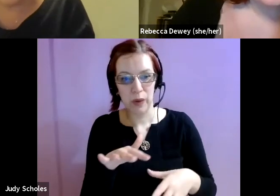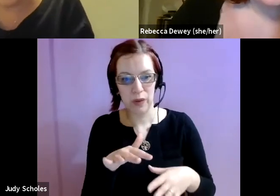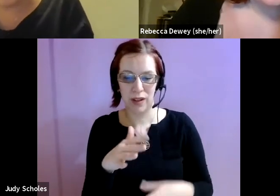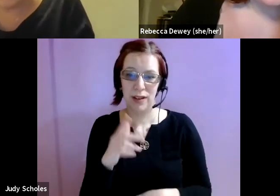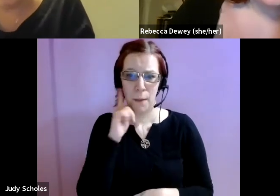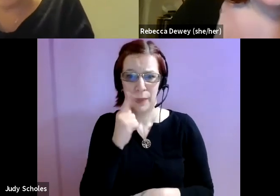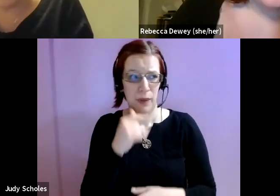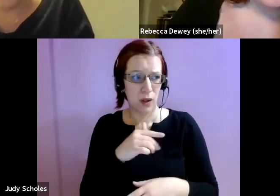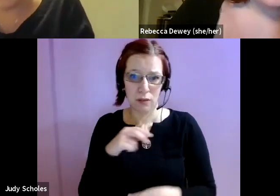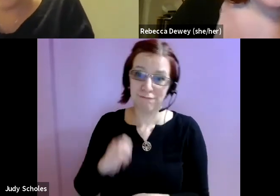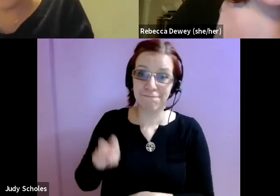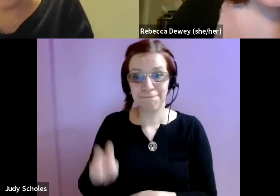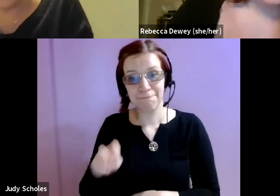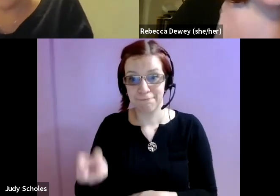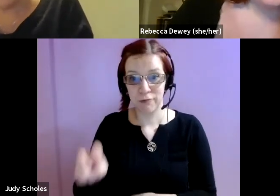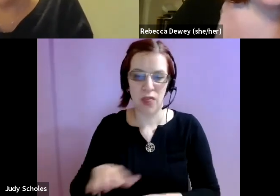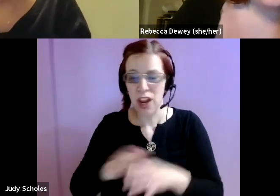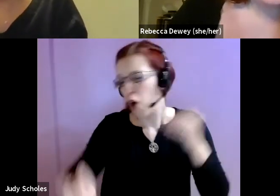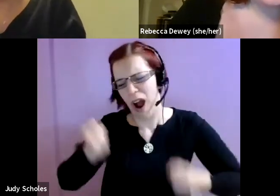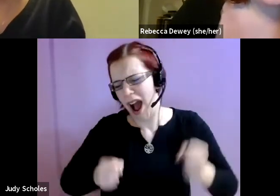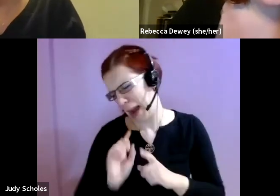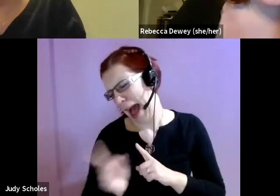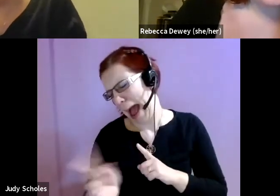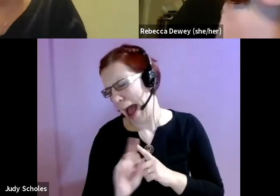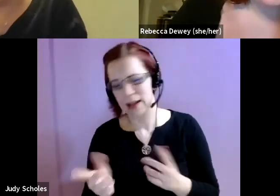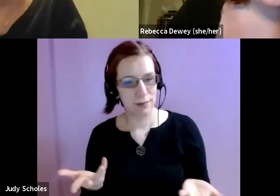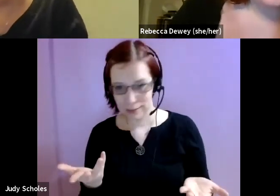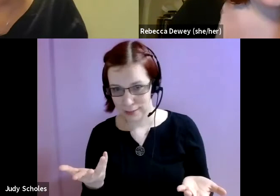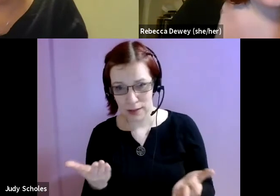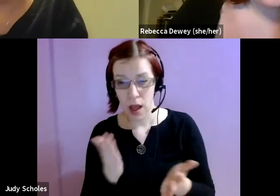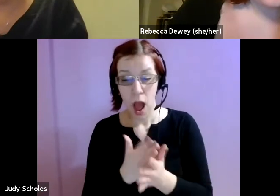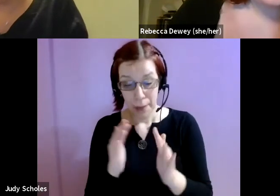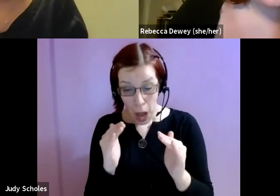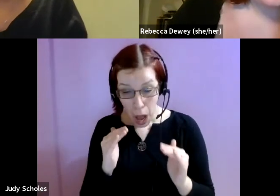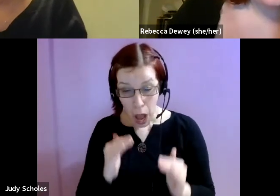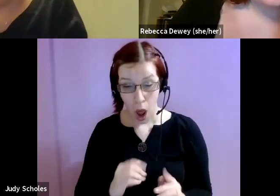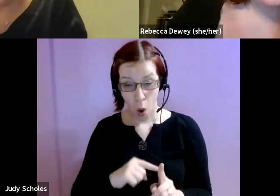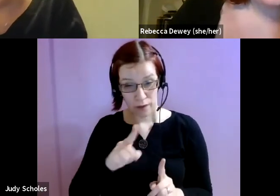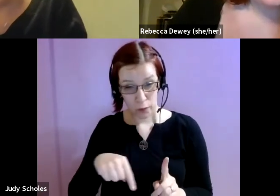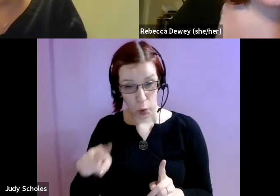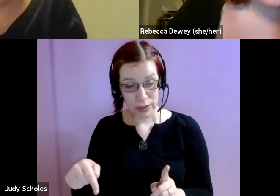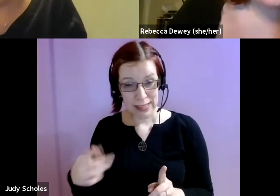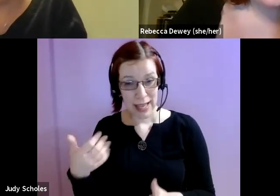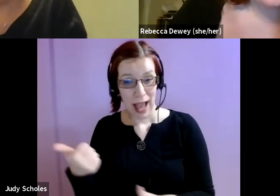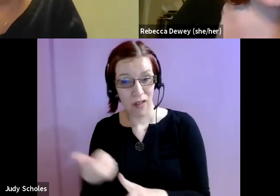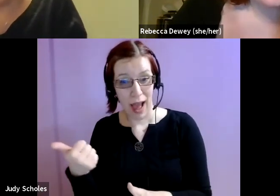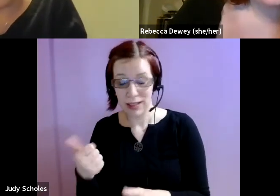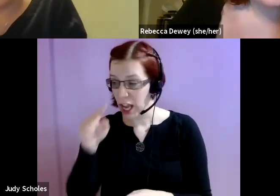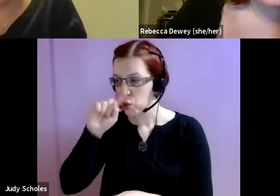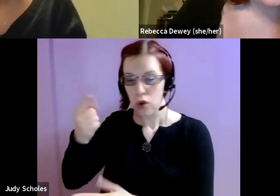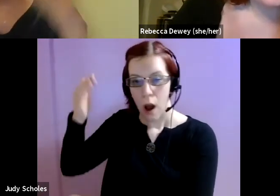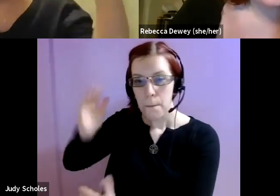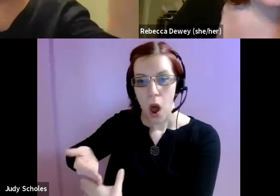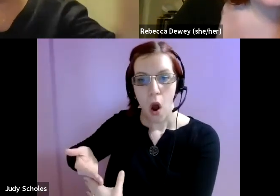times a second back and forward past their test masses. So it's a low frequency effect. You can't shield against it, but what you